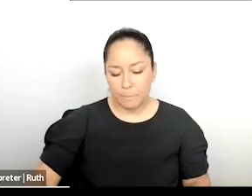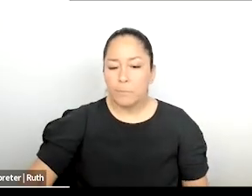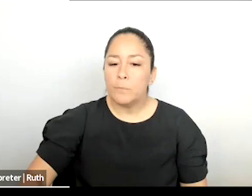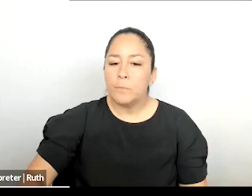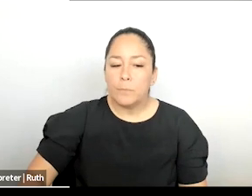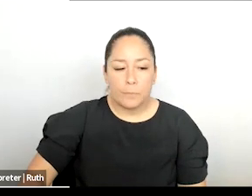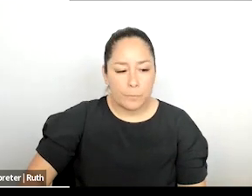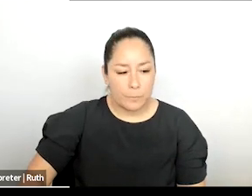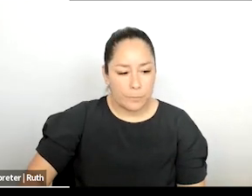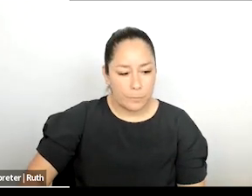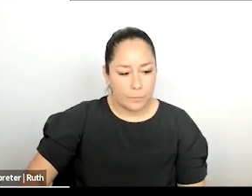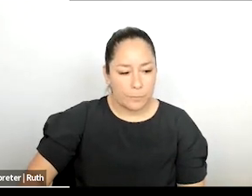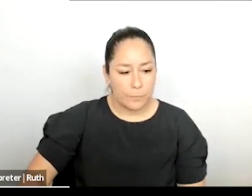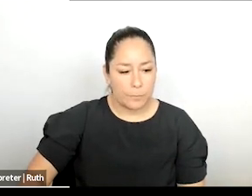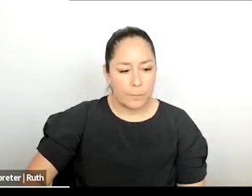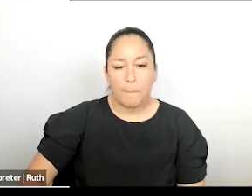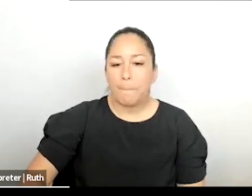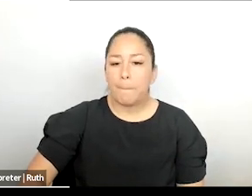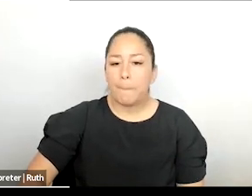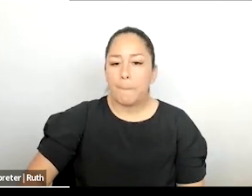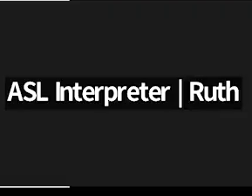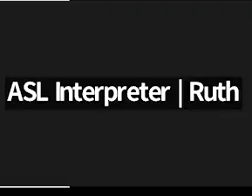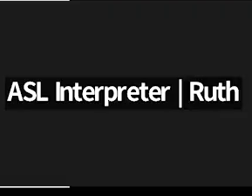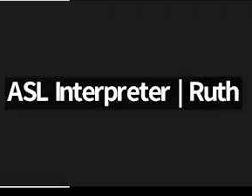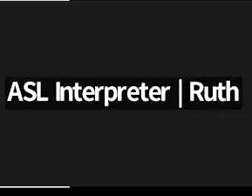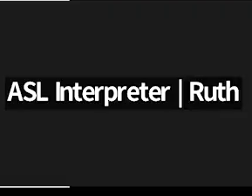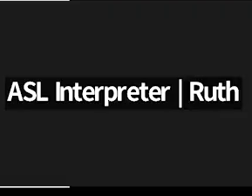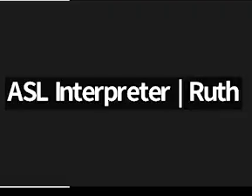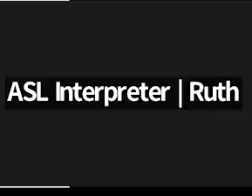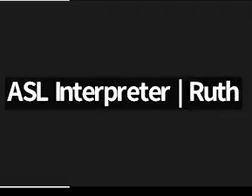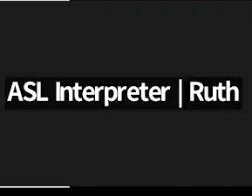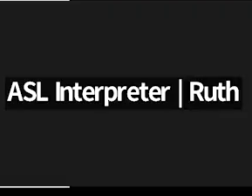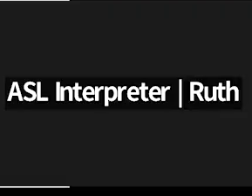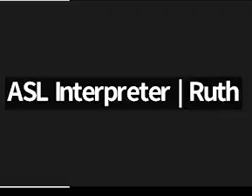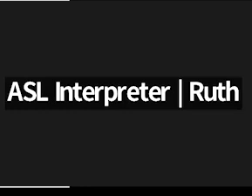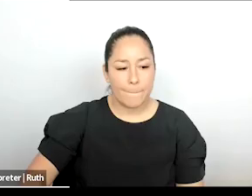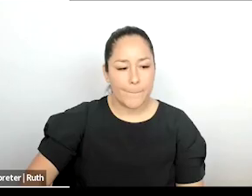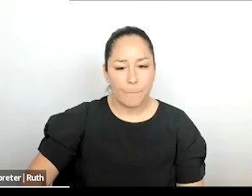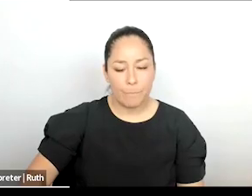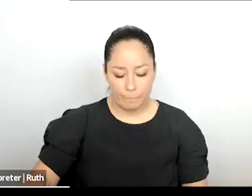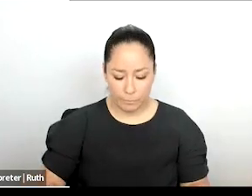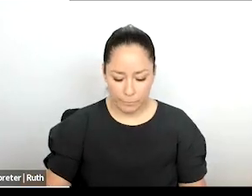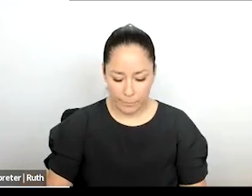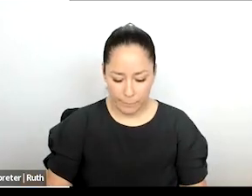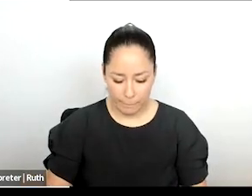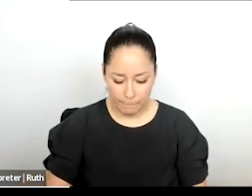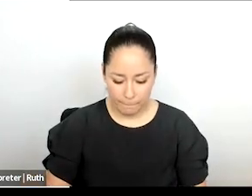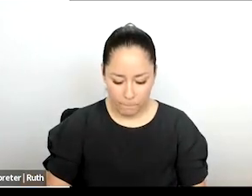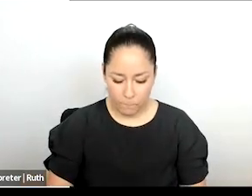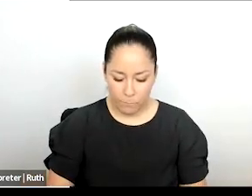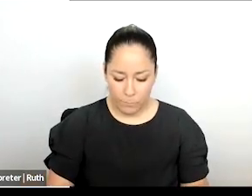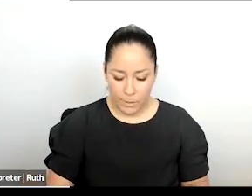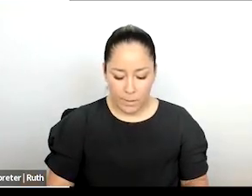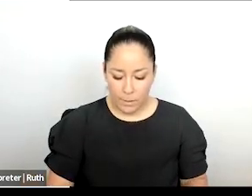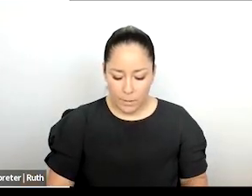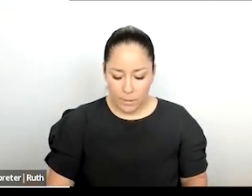Next slide, please. So I know I've gone through this pretty quickly, but I want to make sure that we have time to